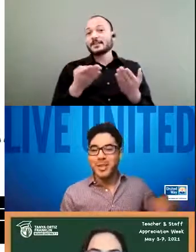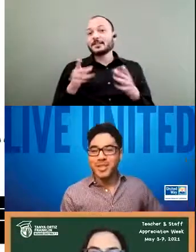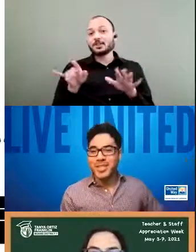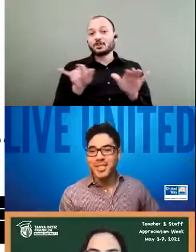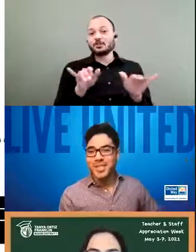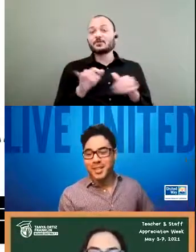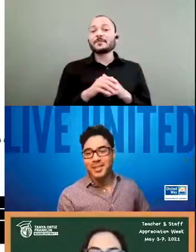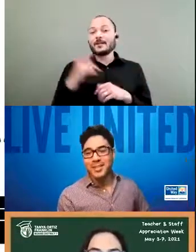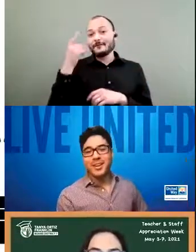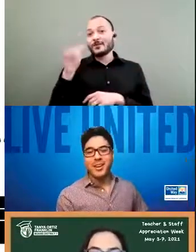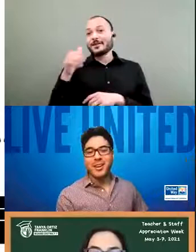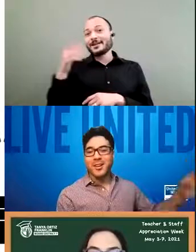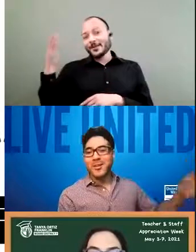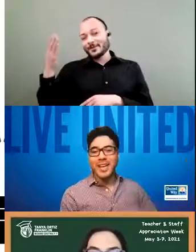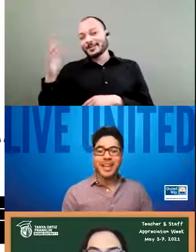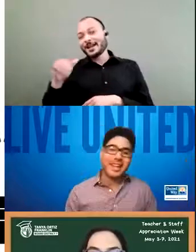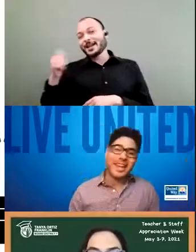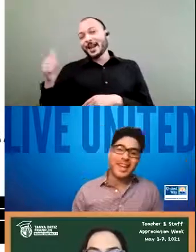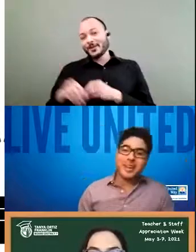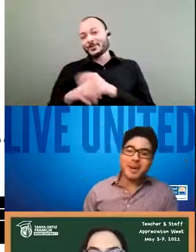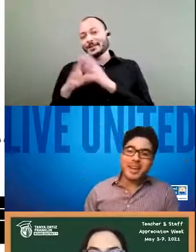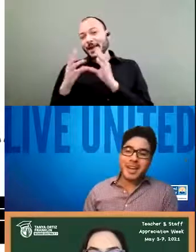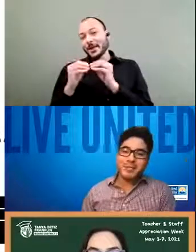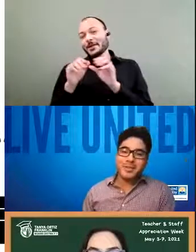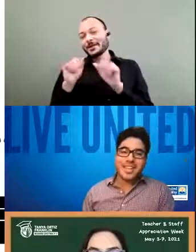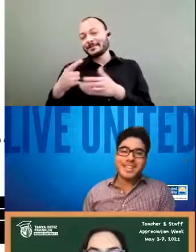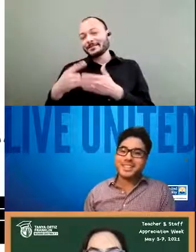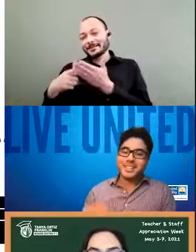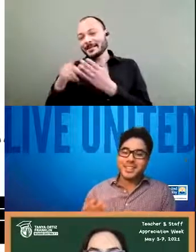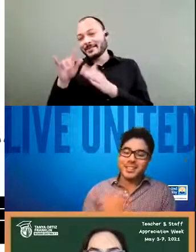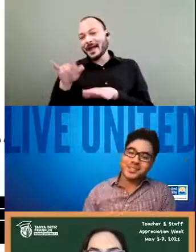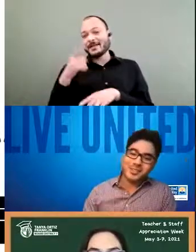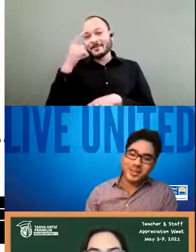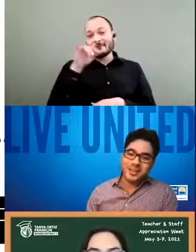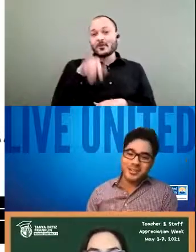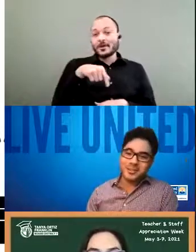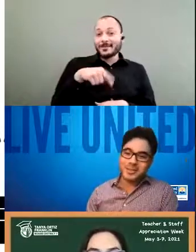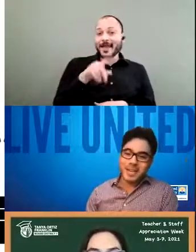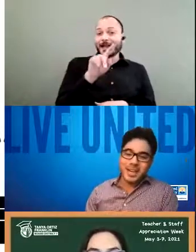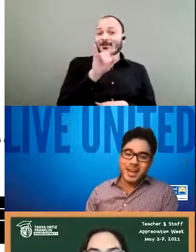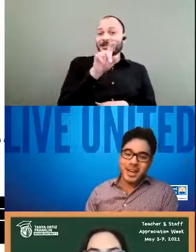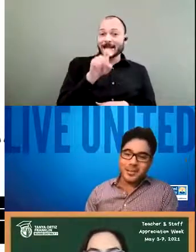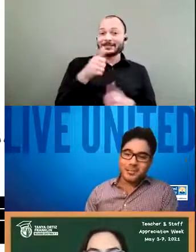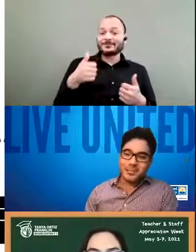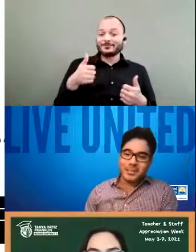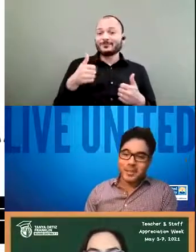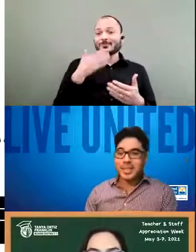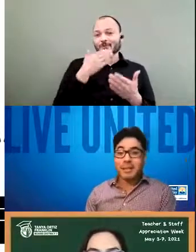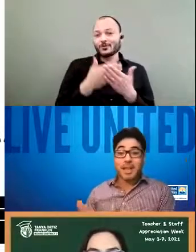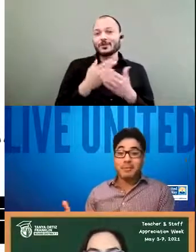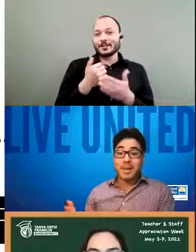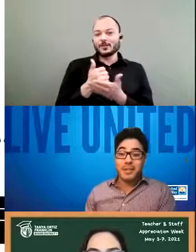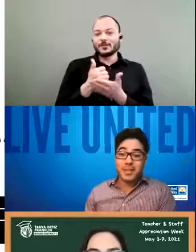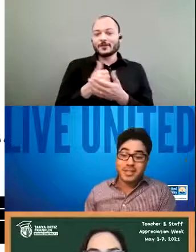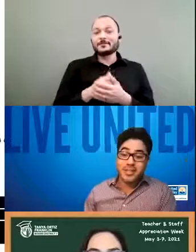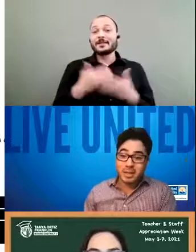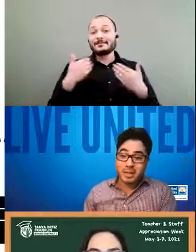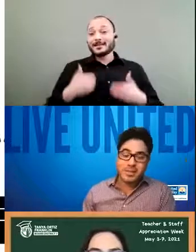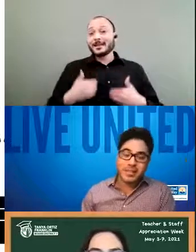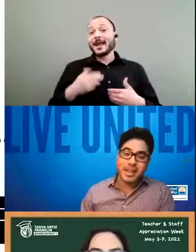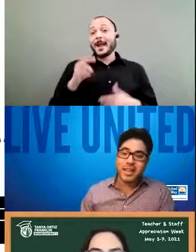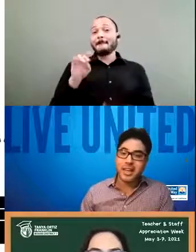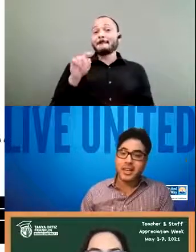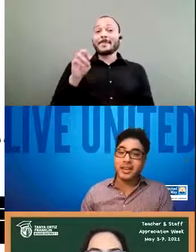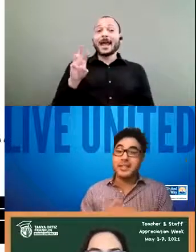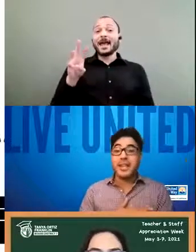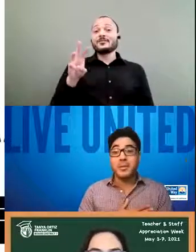another presentation in another town hall, we can get into that. But for taxes, it's also great and useful. Once again, my name is Matthew Canty,